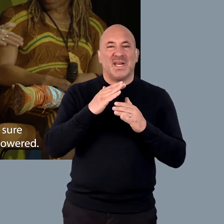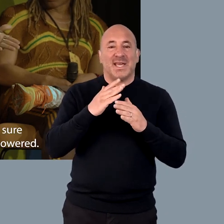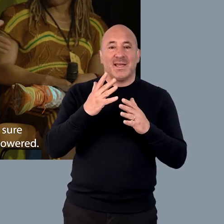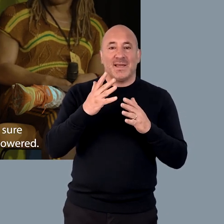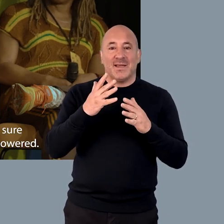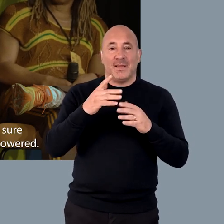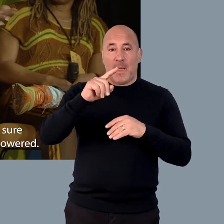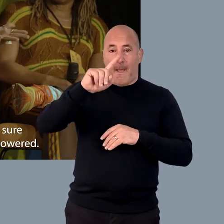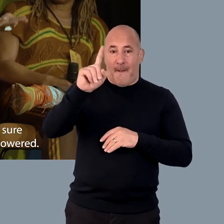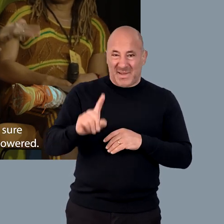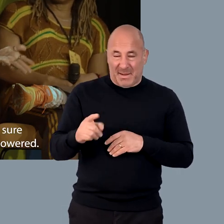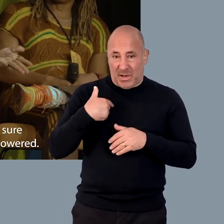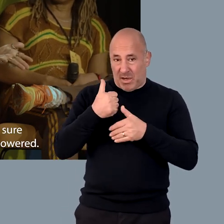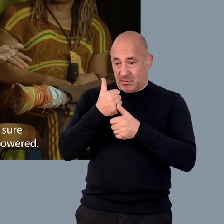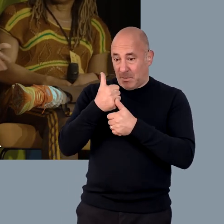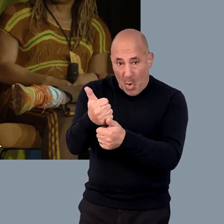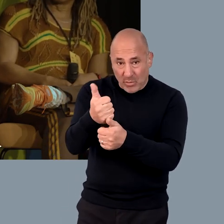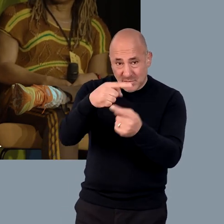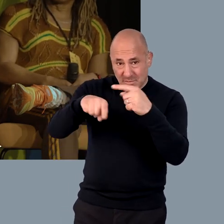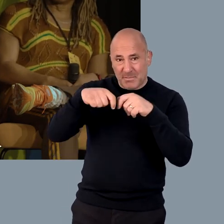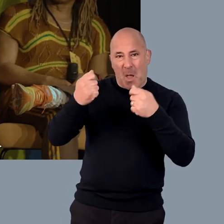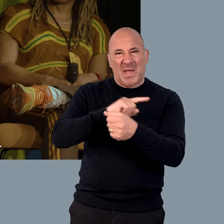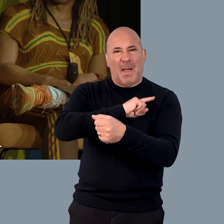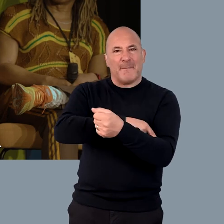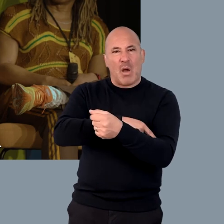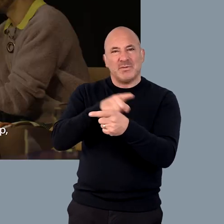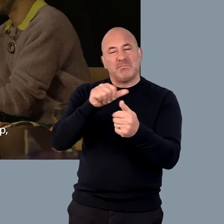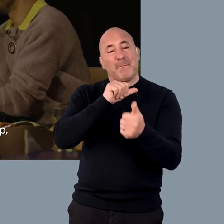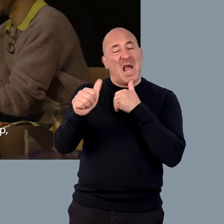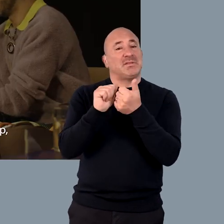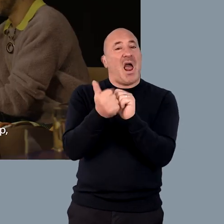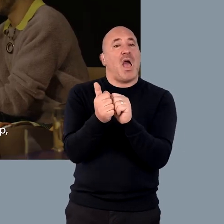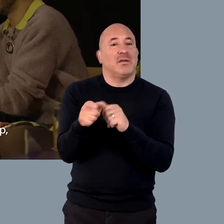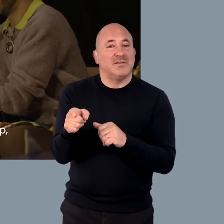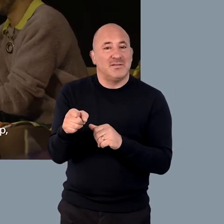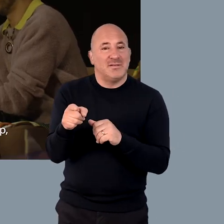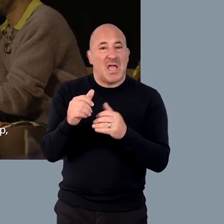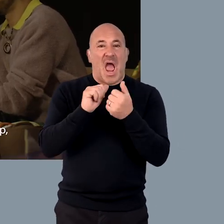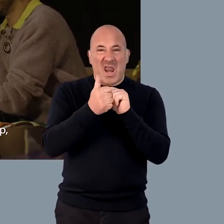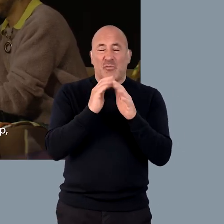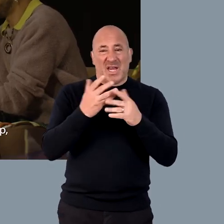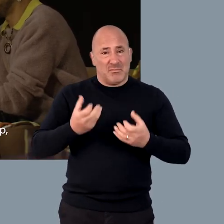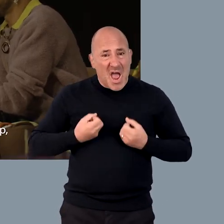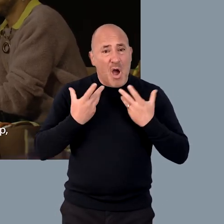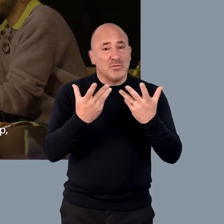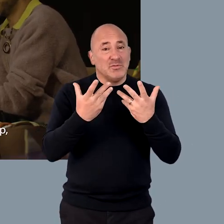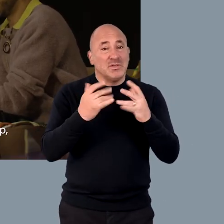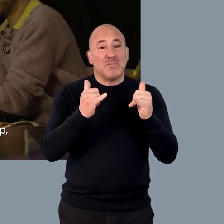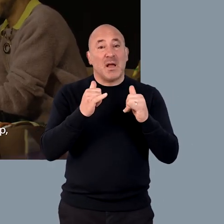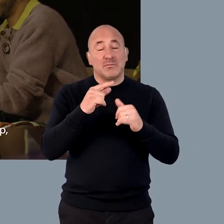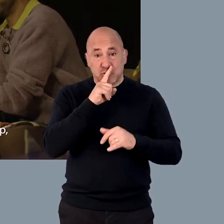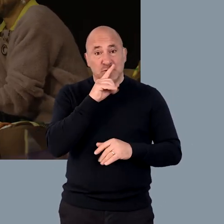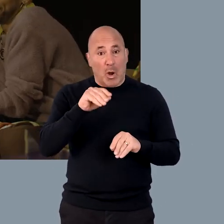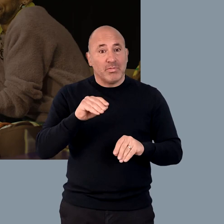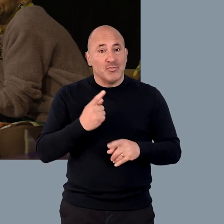think it's about making sure that we're supporting other people to be empowered i think that's probably the best allyship so sometimes allyship is about speaking up sometimes